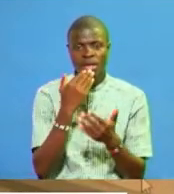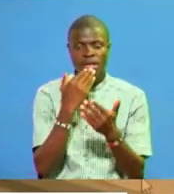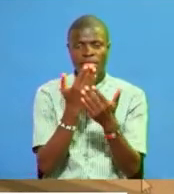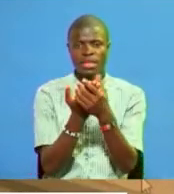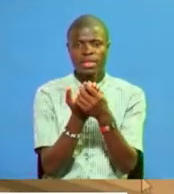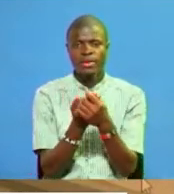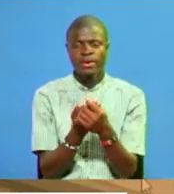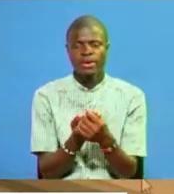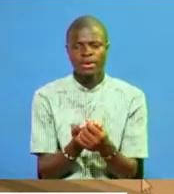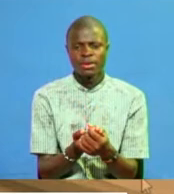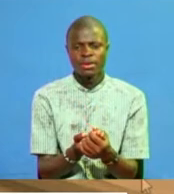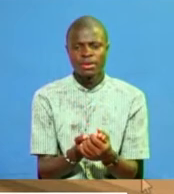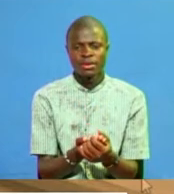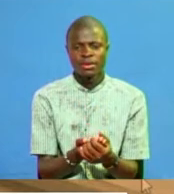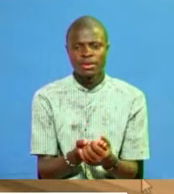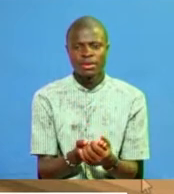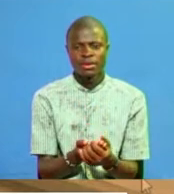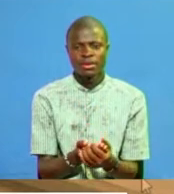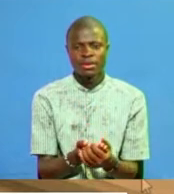Thank you.